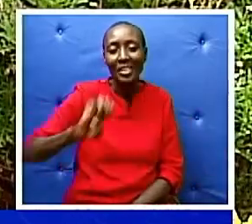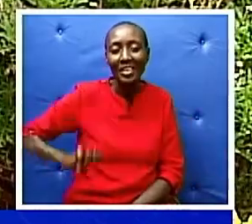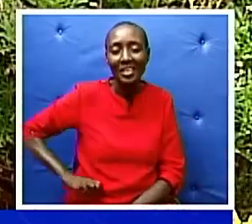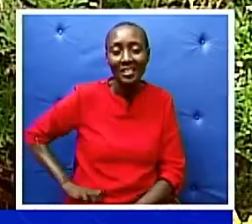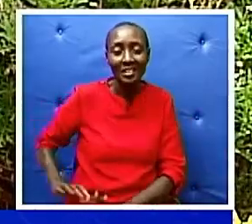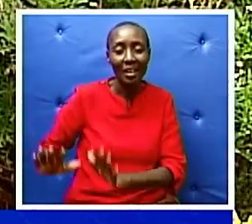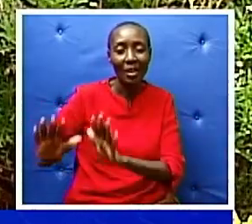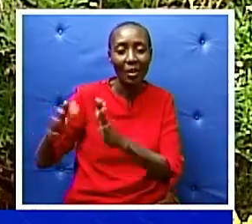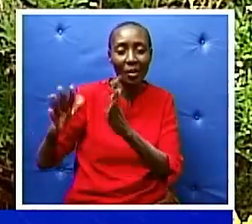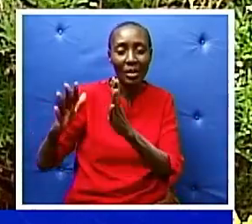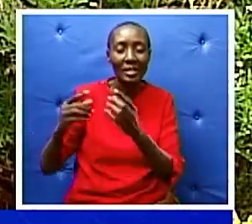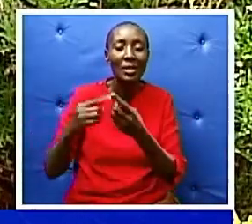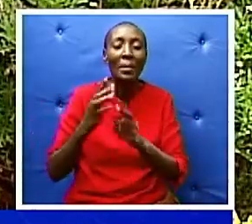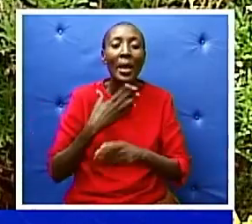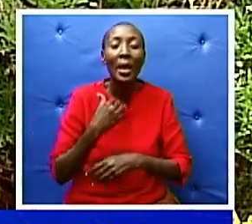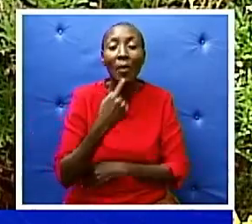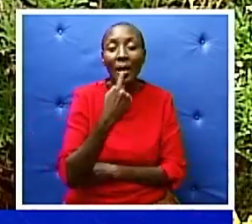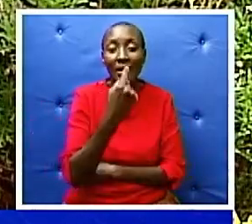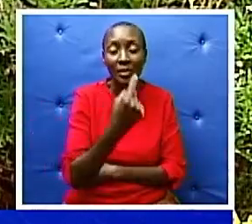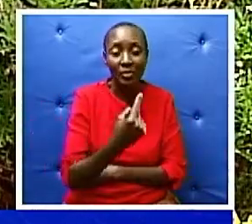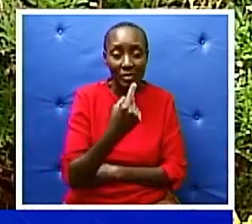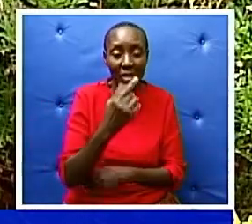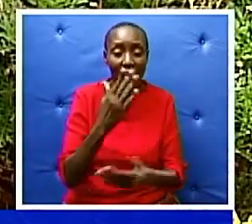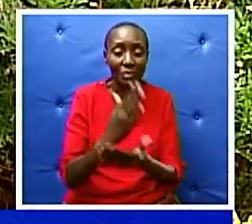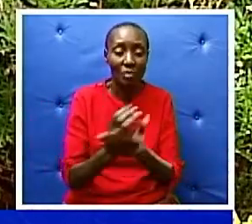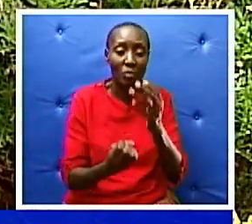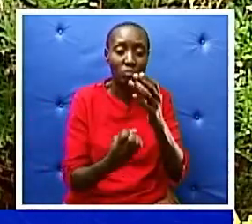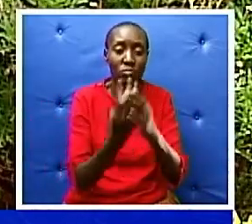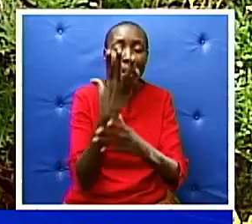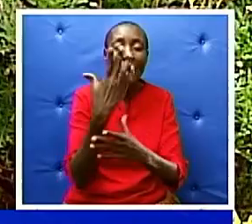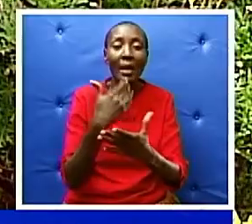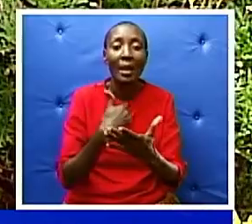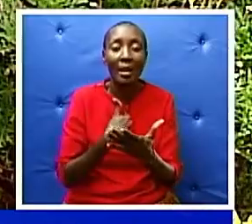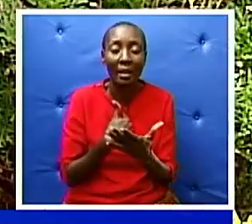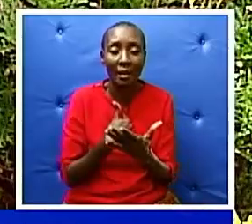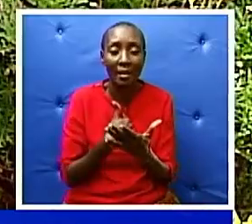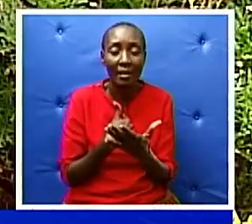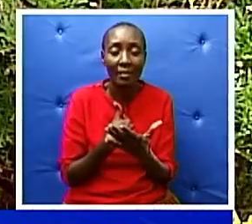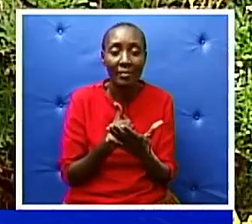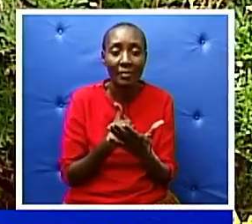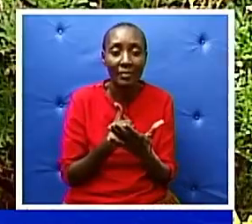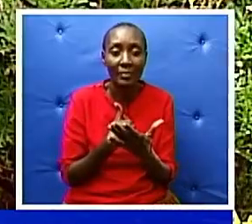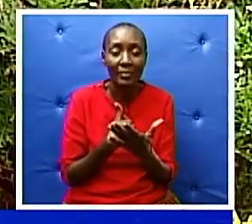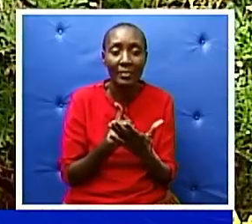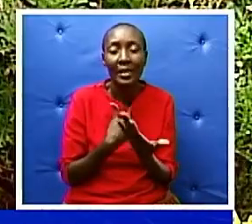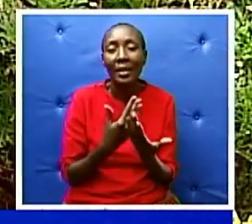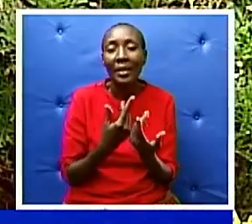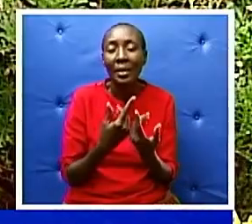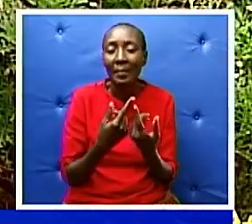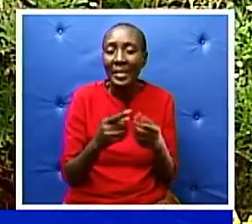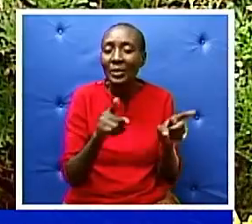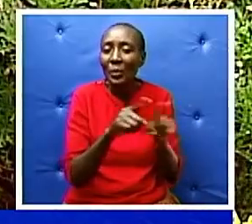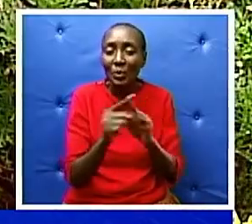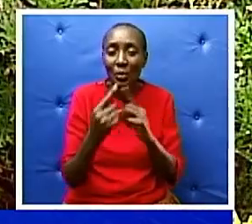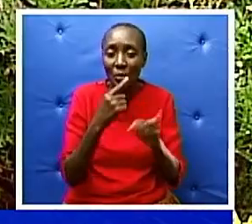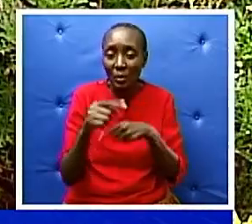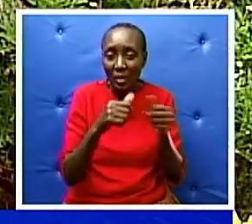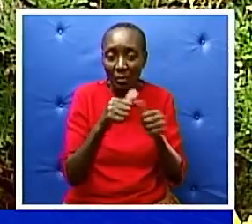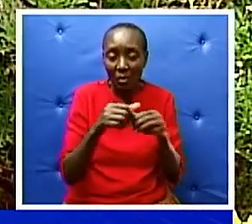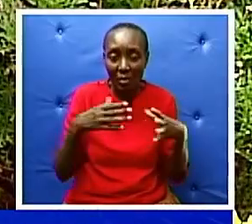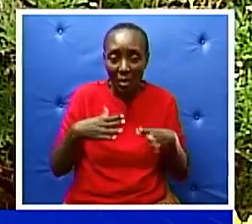say we had a rollout program on who is supposed to get priority in terms of